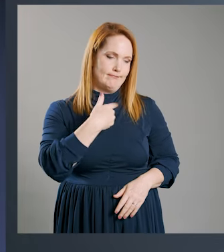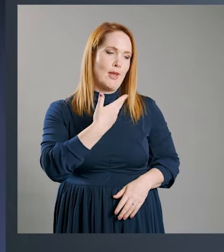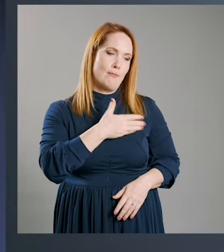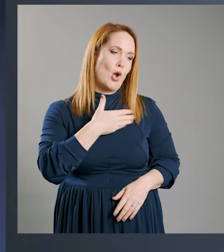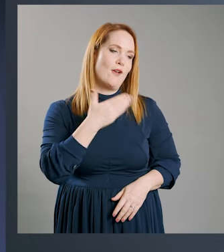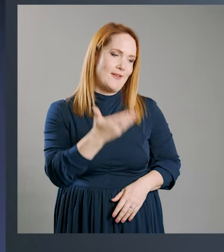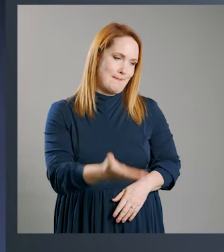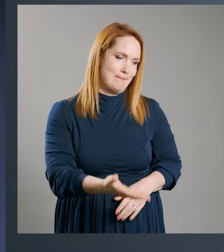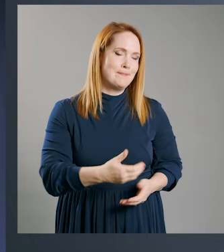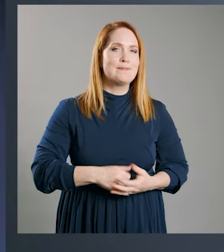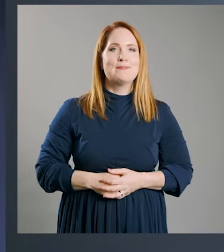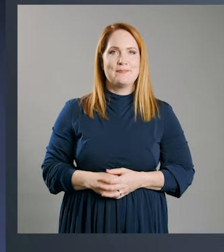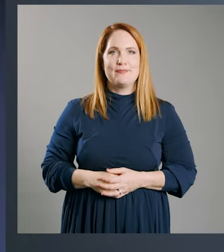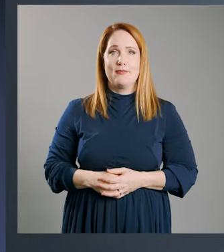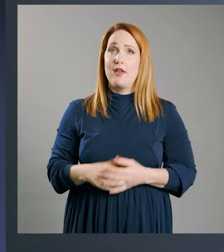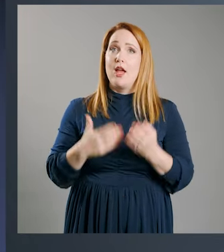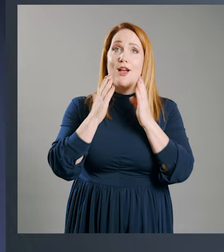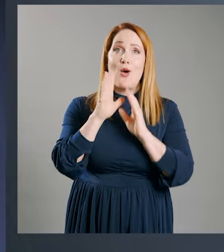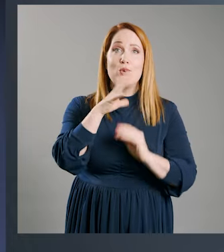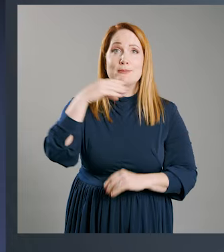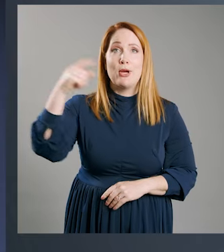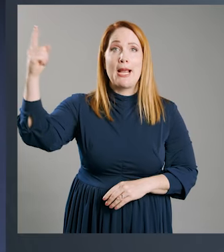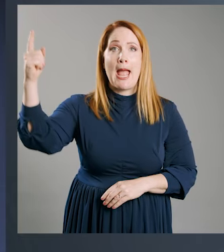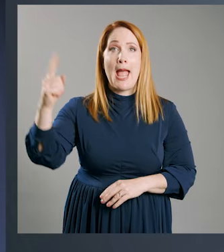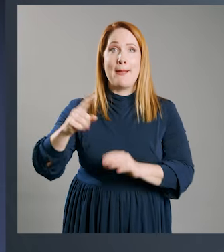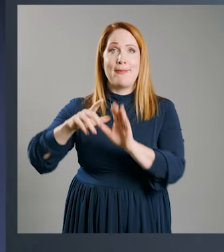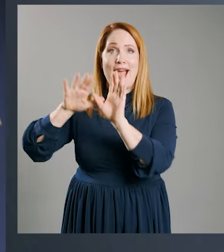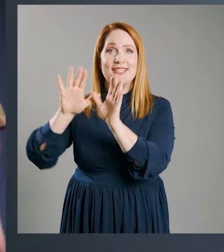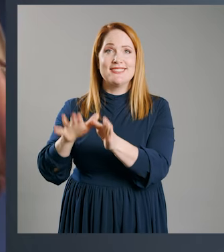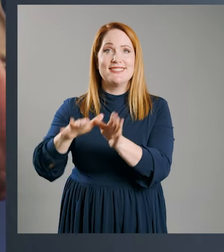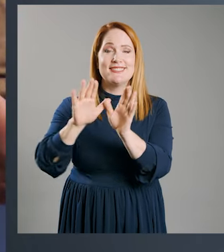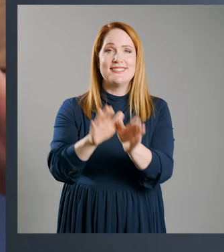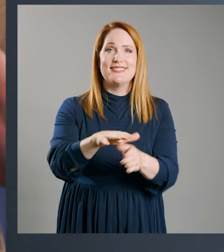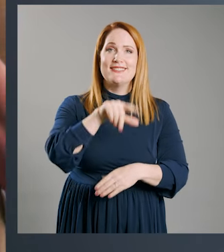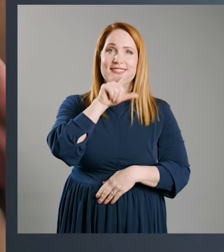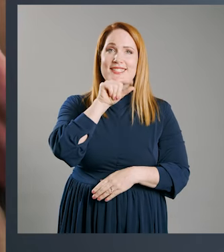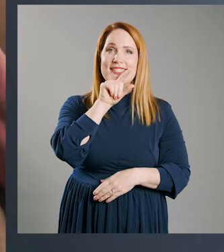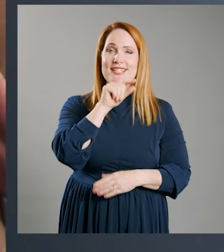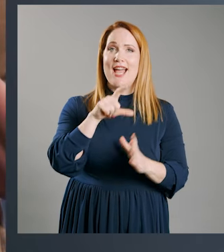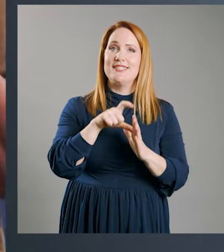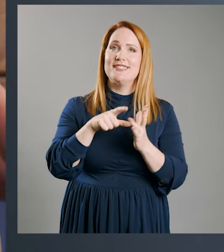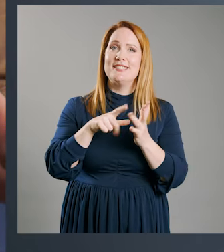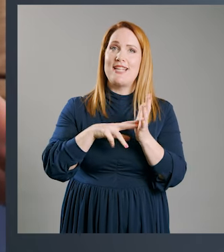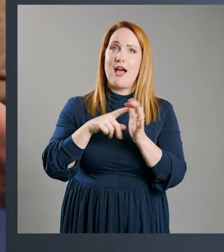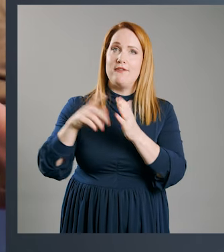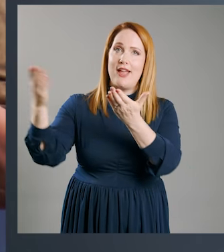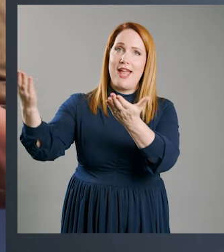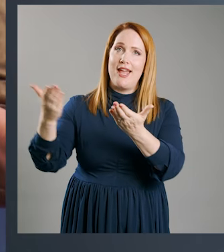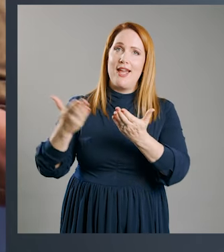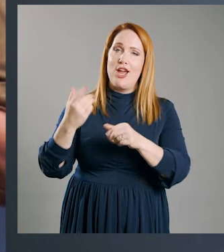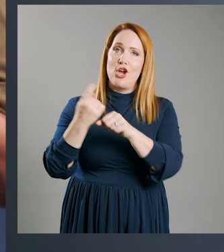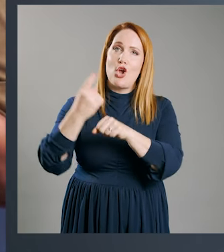proud of him. And then the Holy Spirit came in the form of a dove and brought Jesus God's